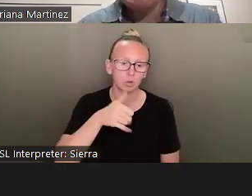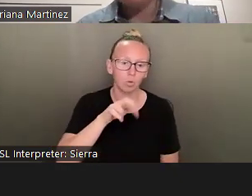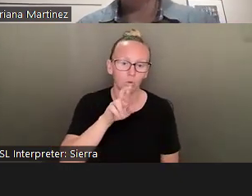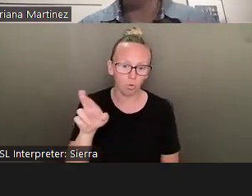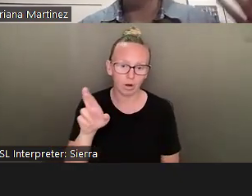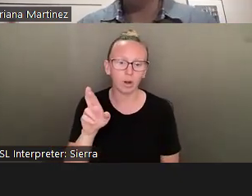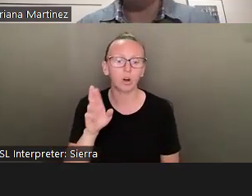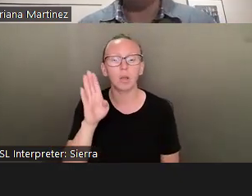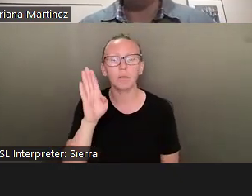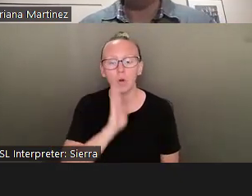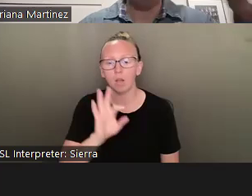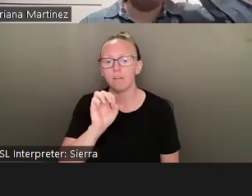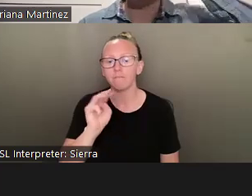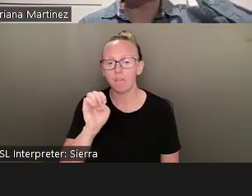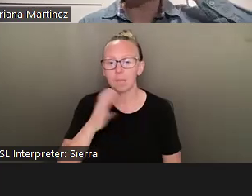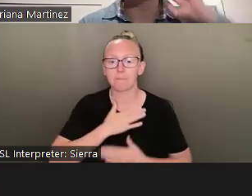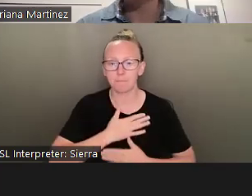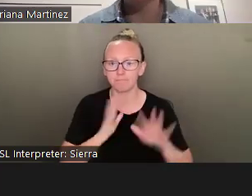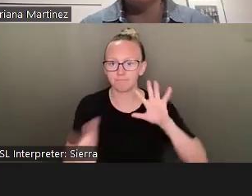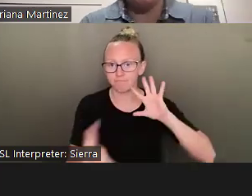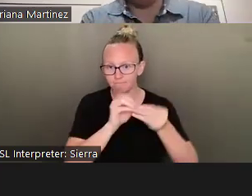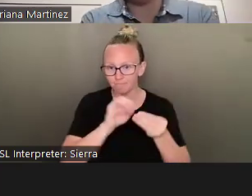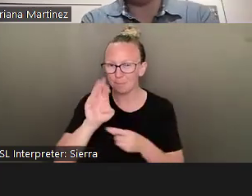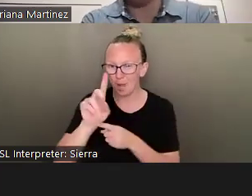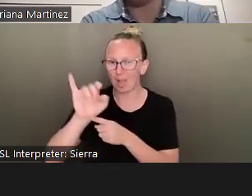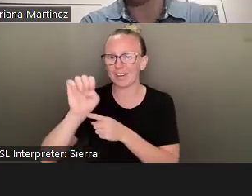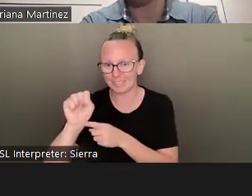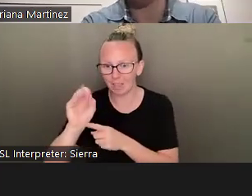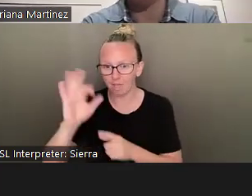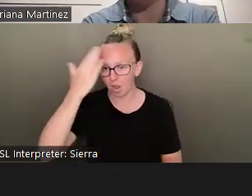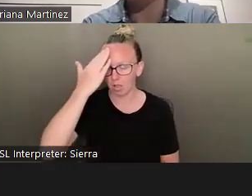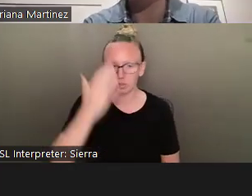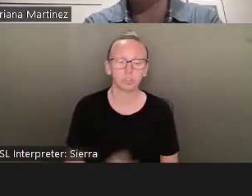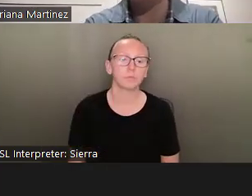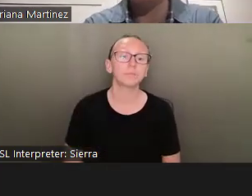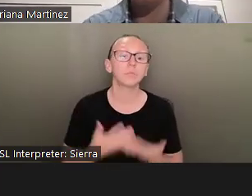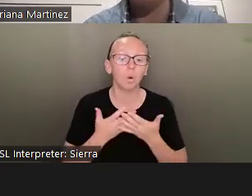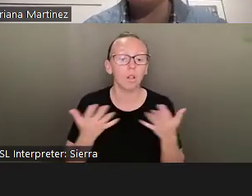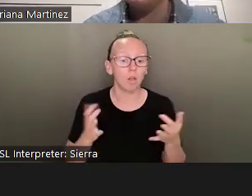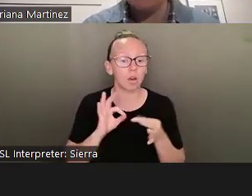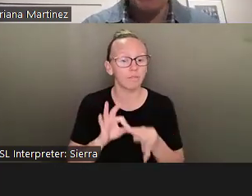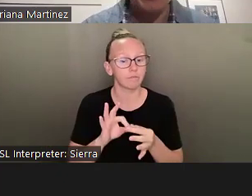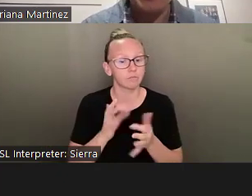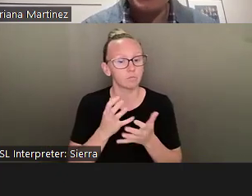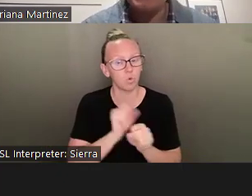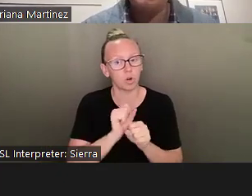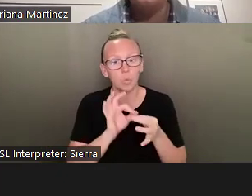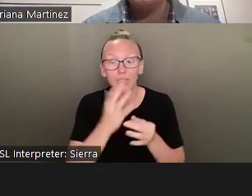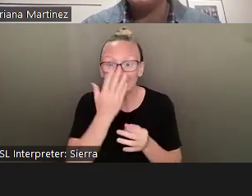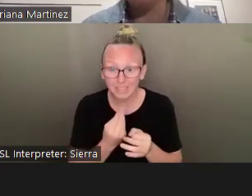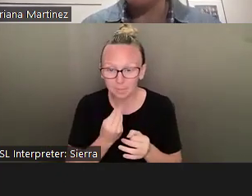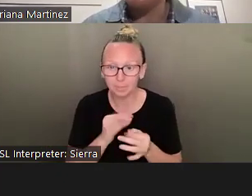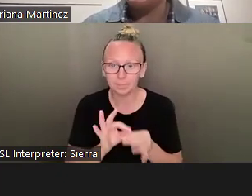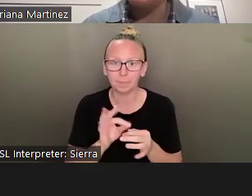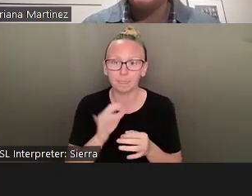So I've been making a lot of work about sleep here at the James Castle House because I learned earlier this year